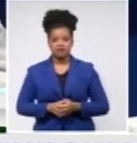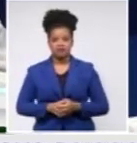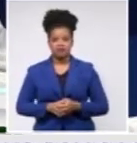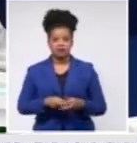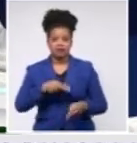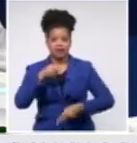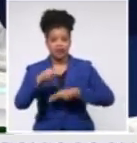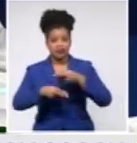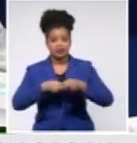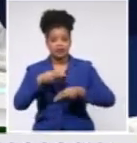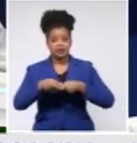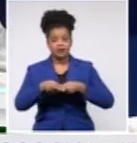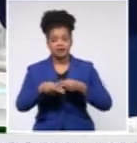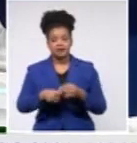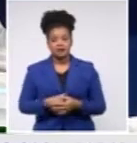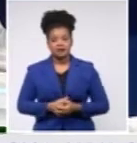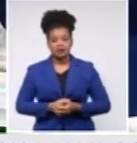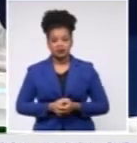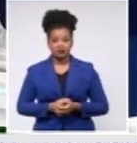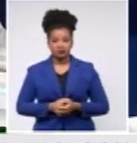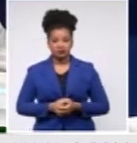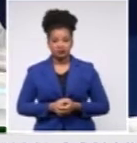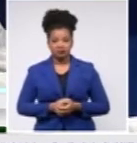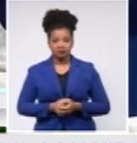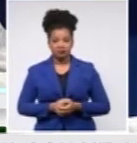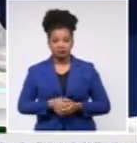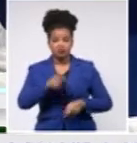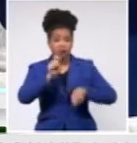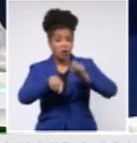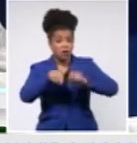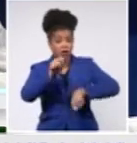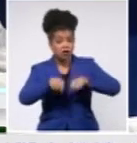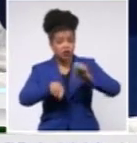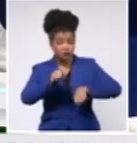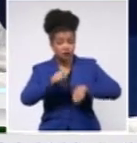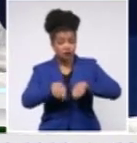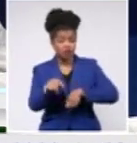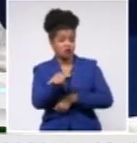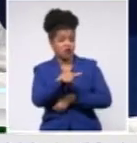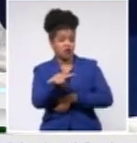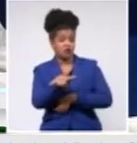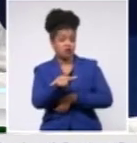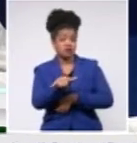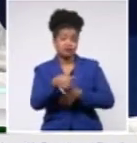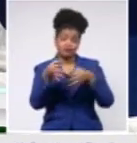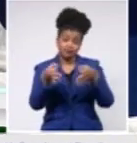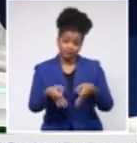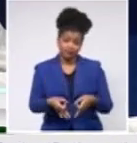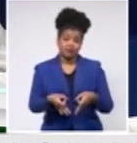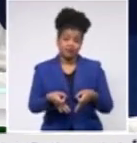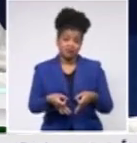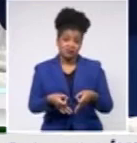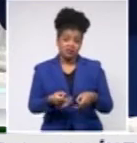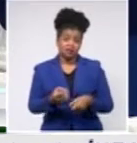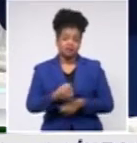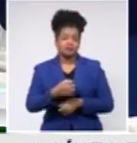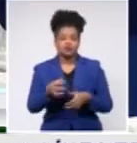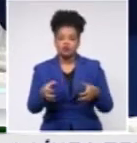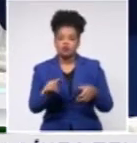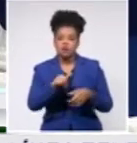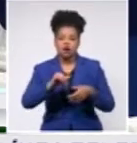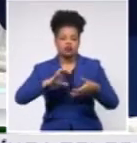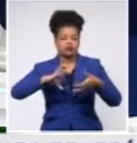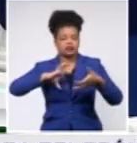was a 48-year-old woman, also from Ciego de Ávila. She was a confirmed case